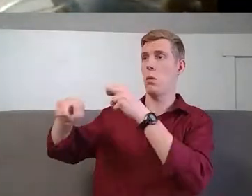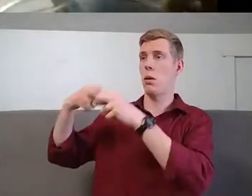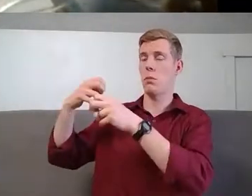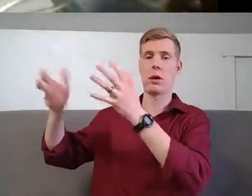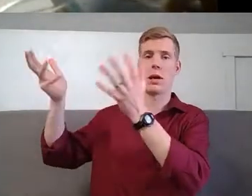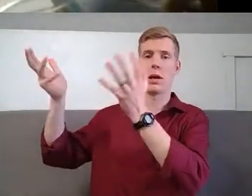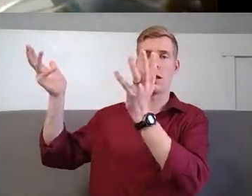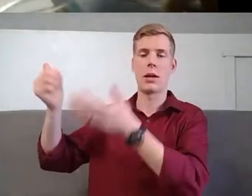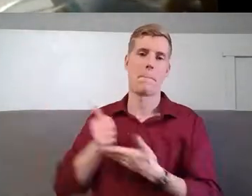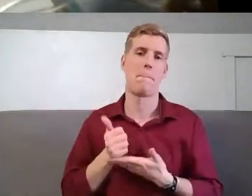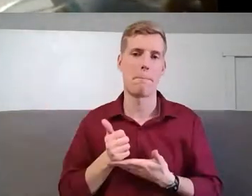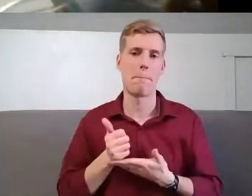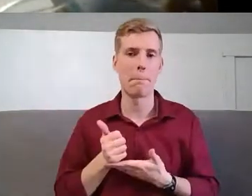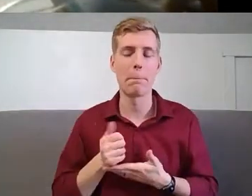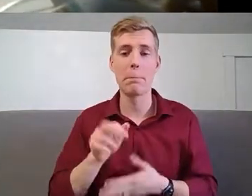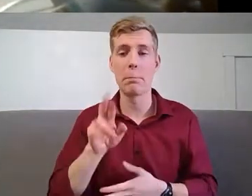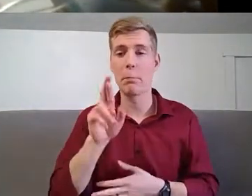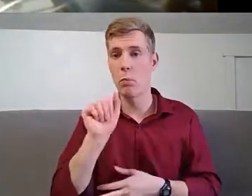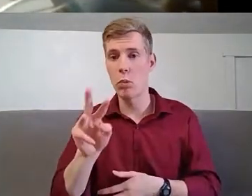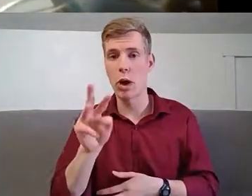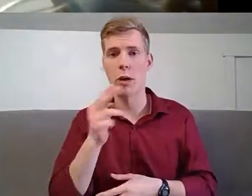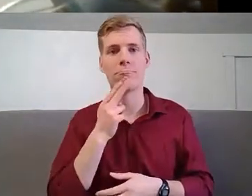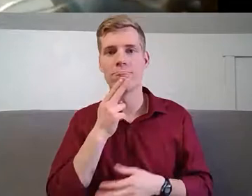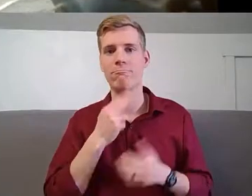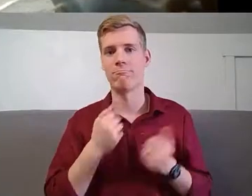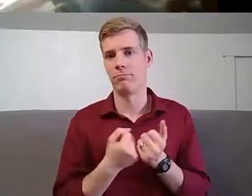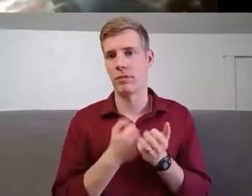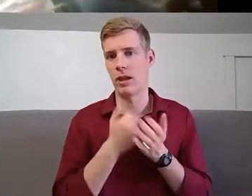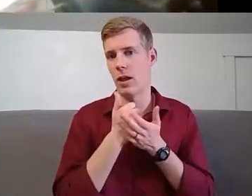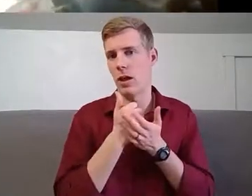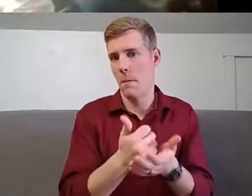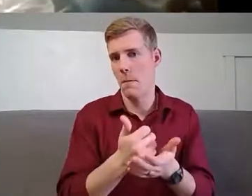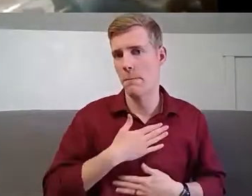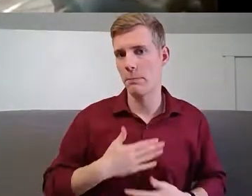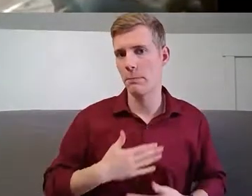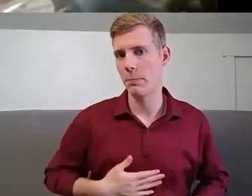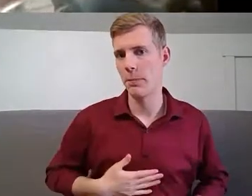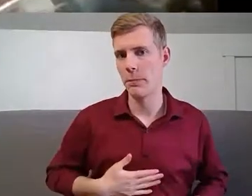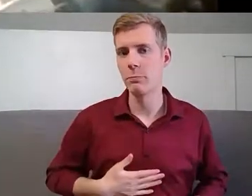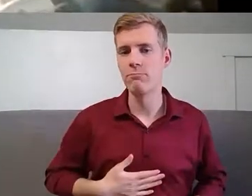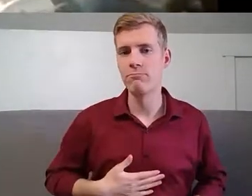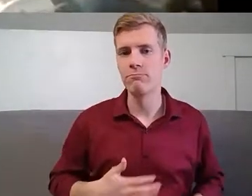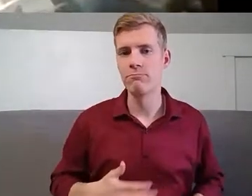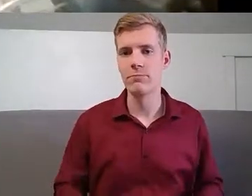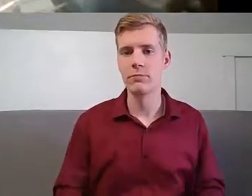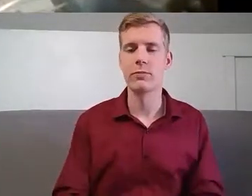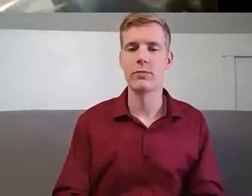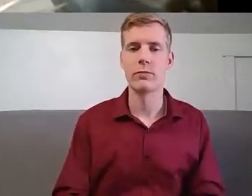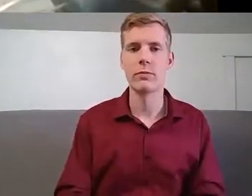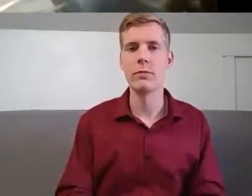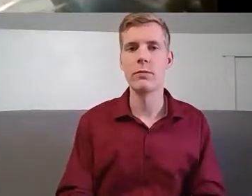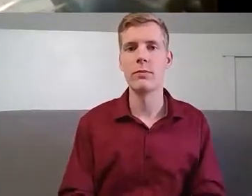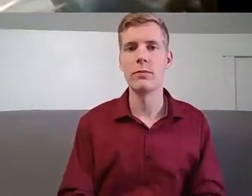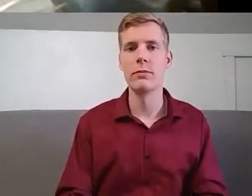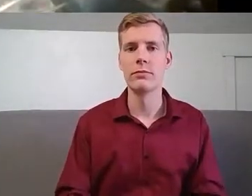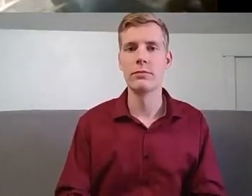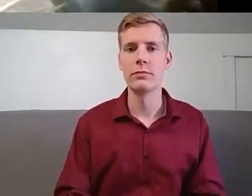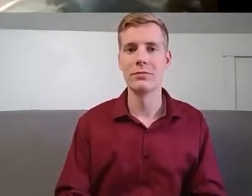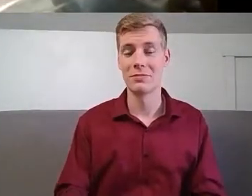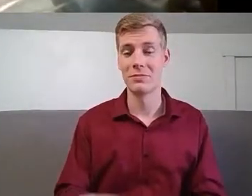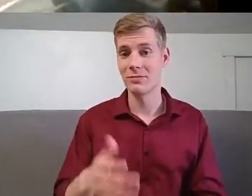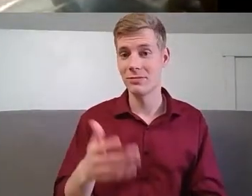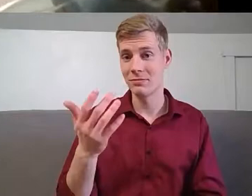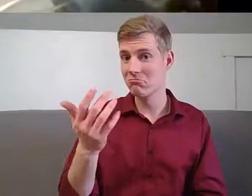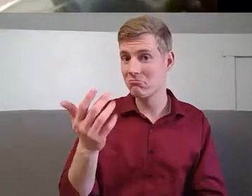your area, it supports our bodies in those seasonal threats. So that's